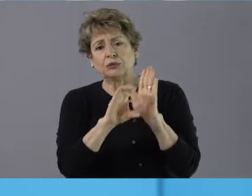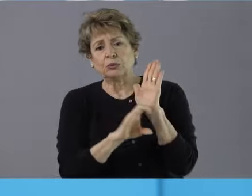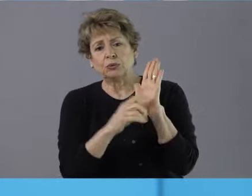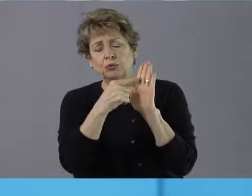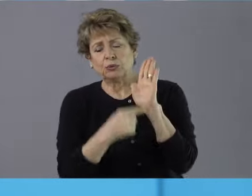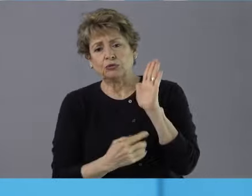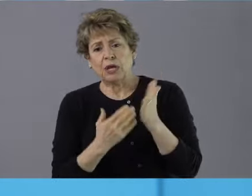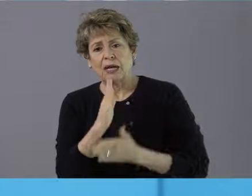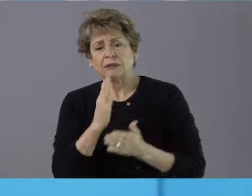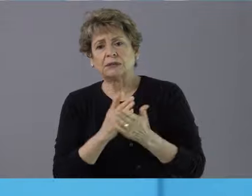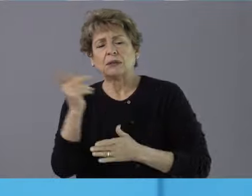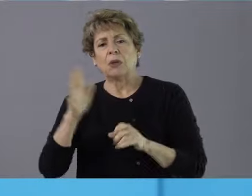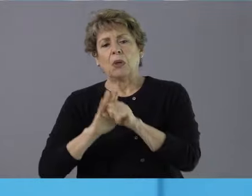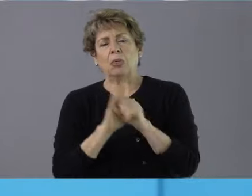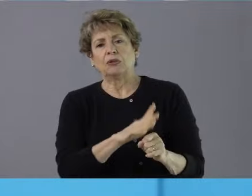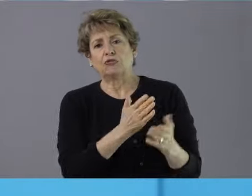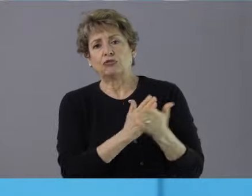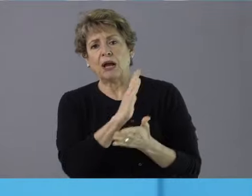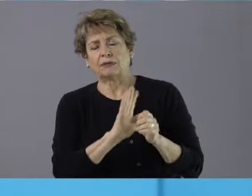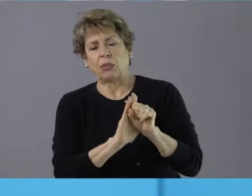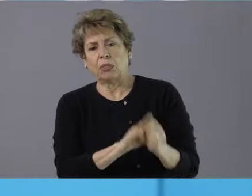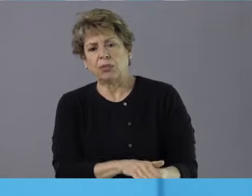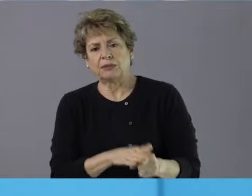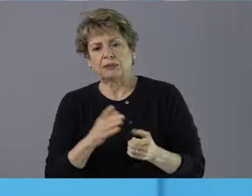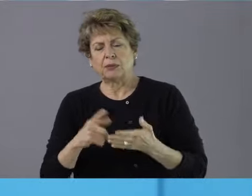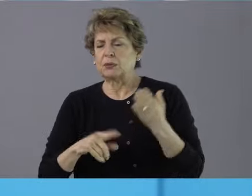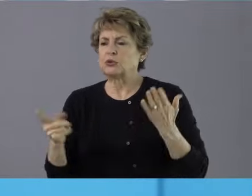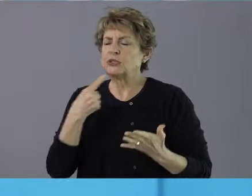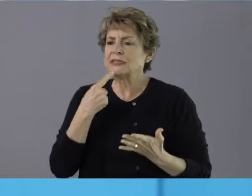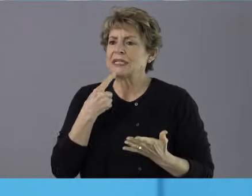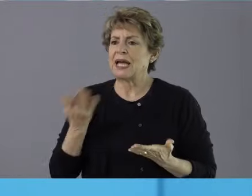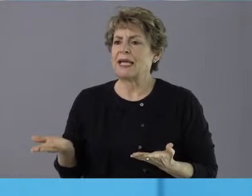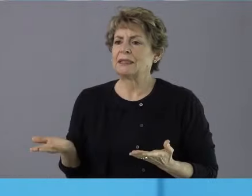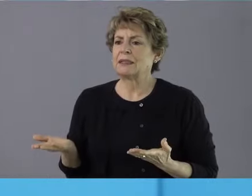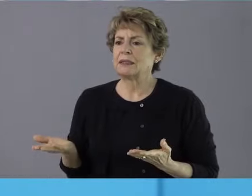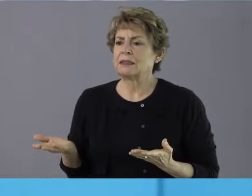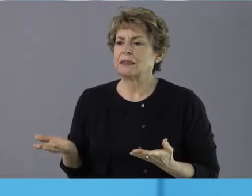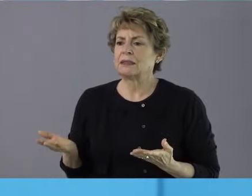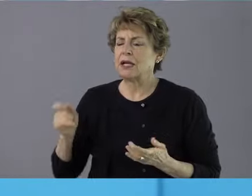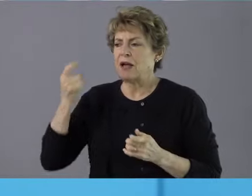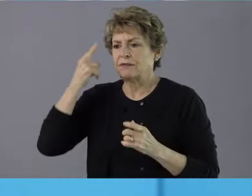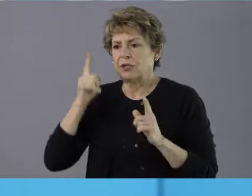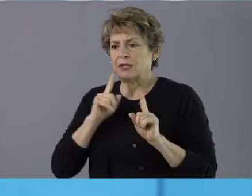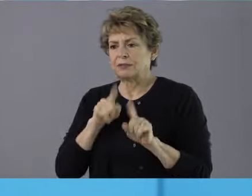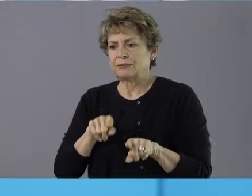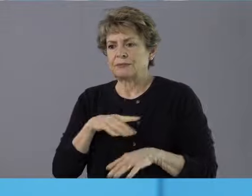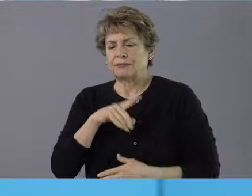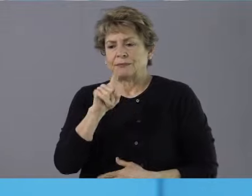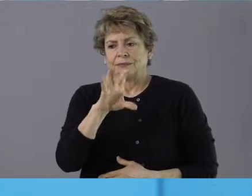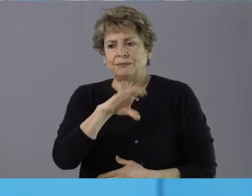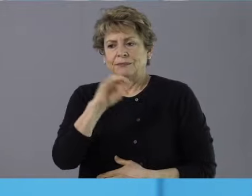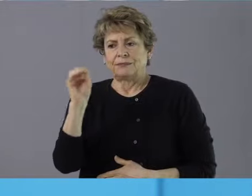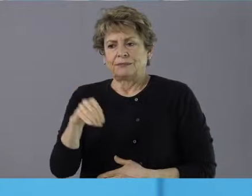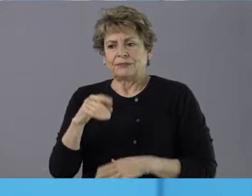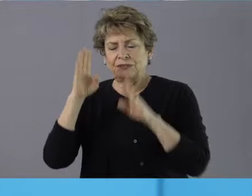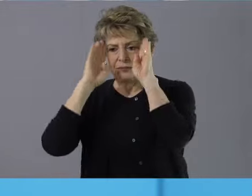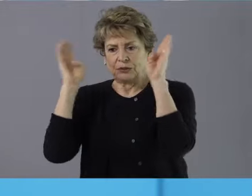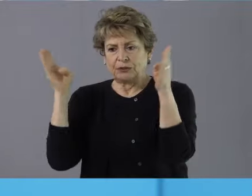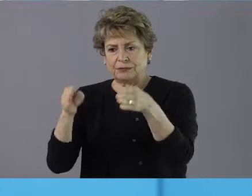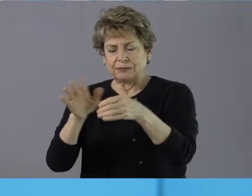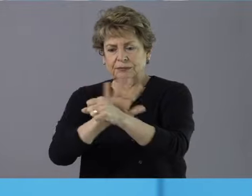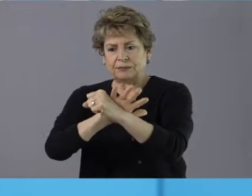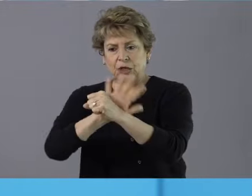that I'm 100% focused on the pandemic and making the right decisions from the governor's office to protect